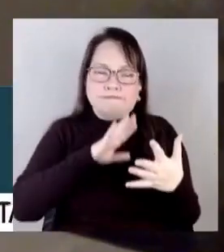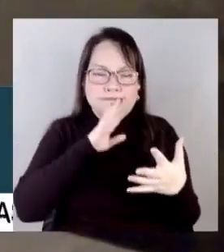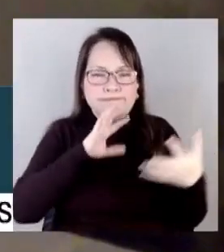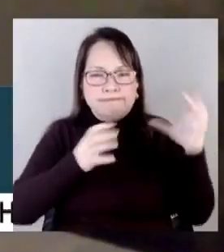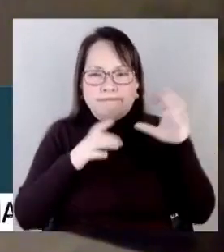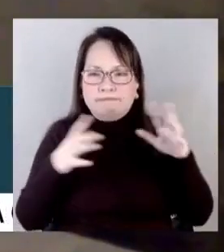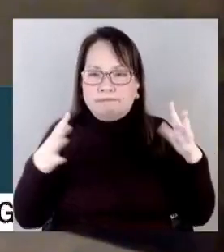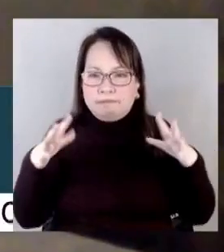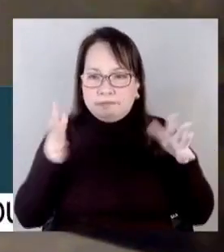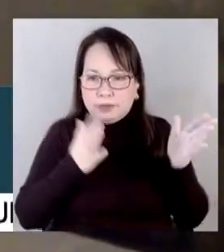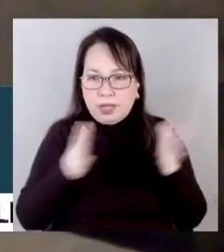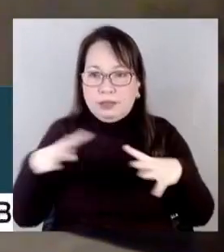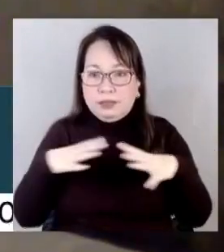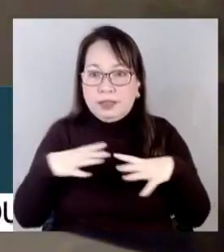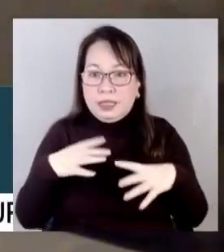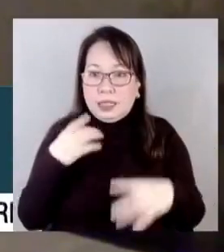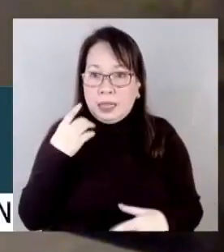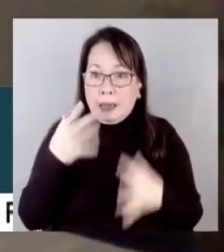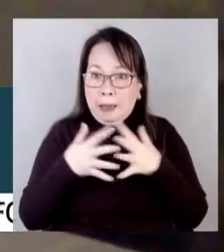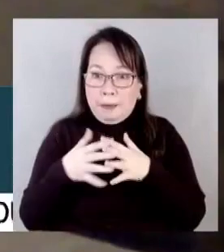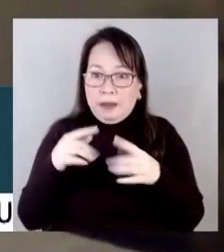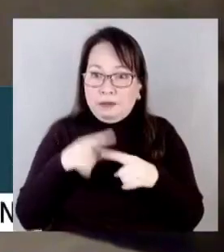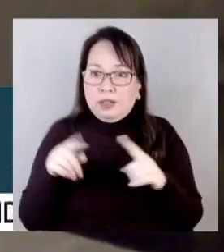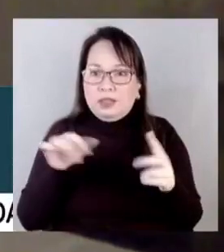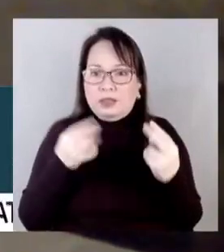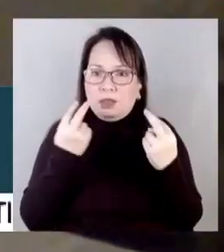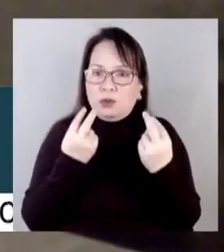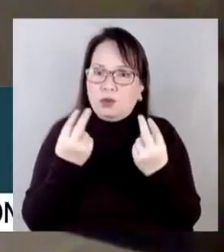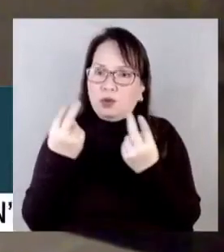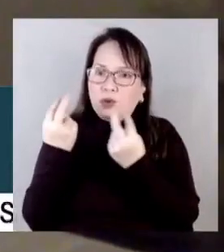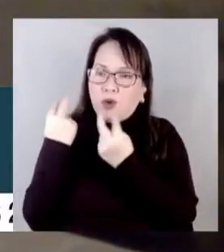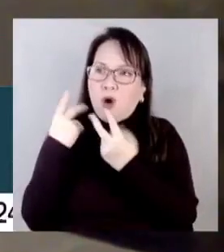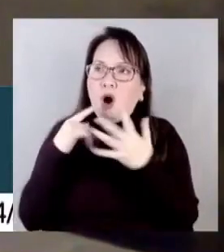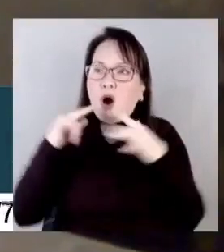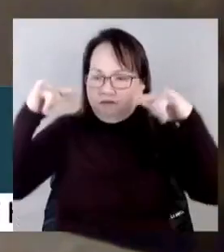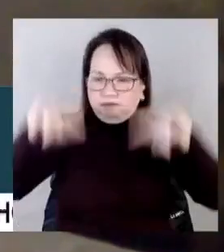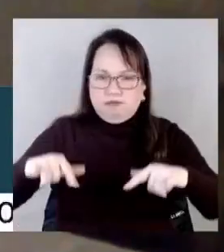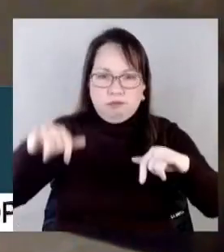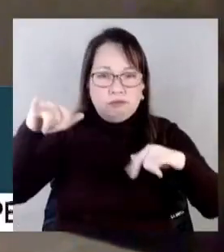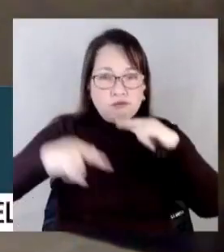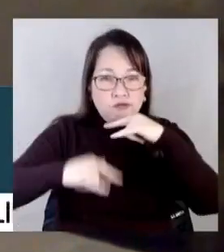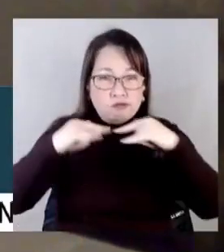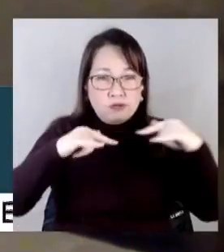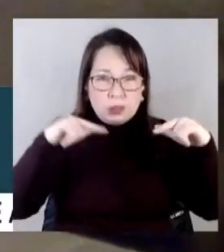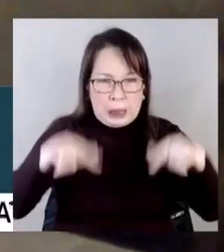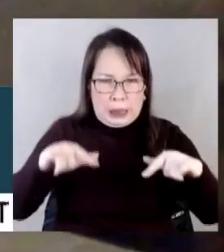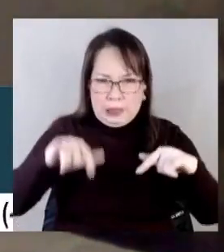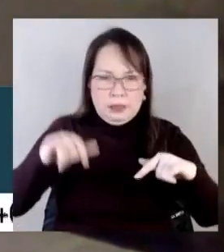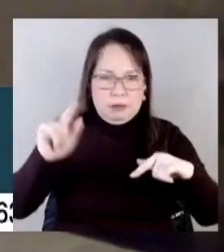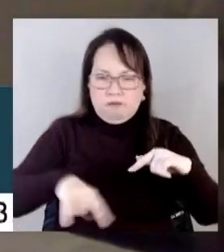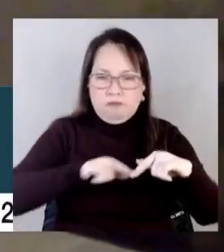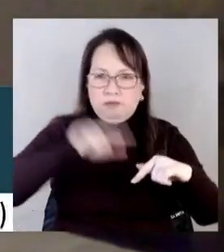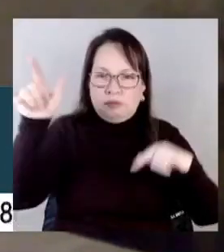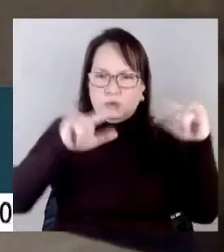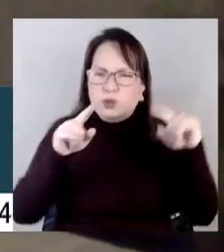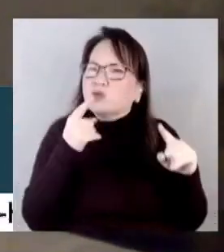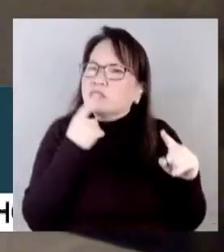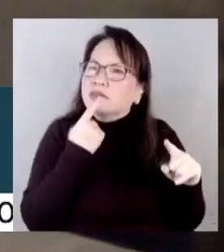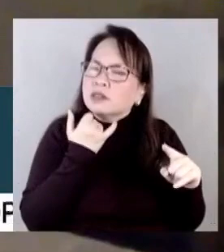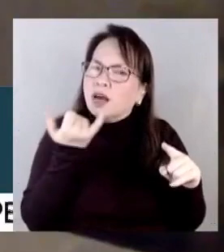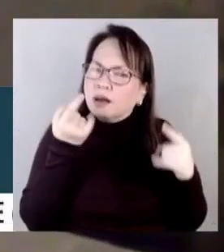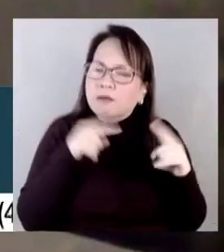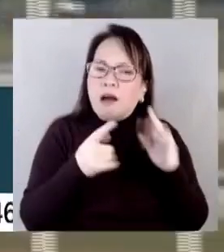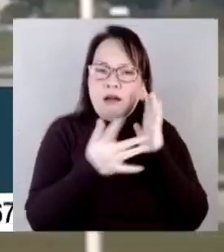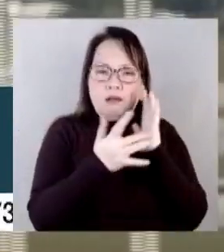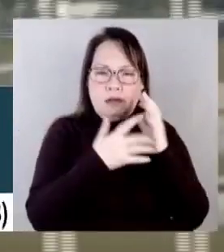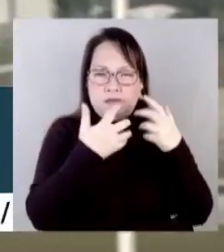Americans today woke up to what seemed like deja vu as flights were grounded across the country in what officials are saying was a technical glitch. More